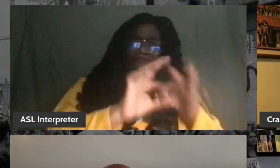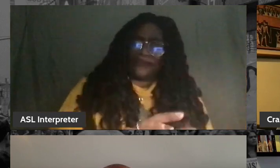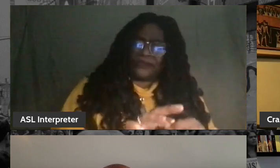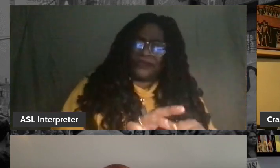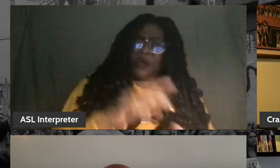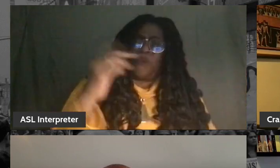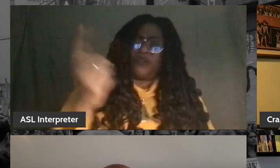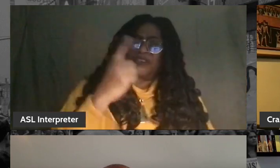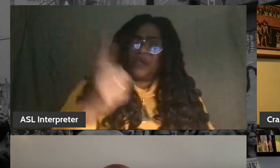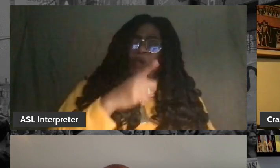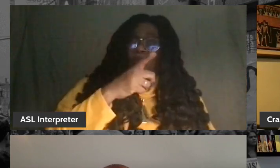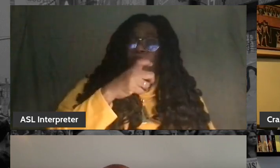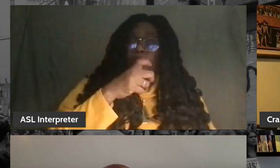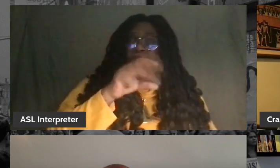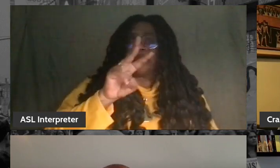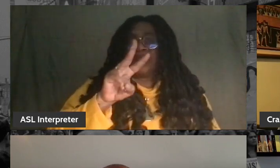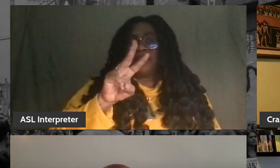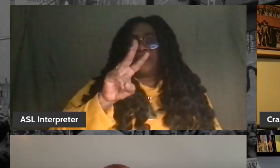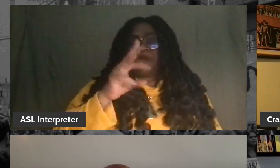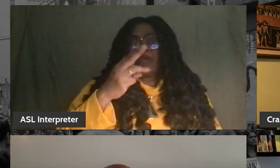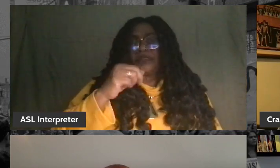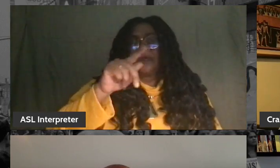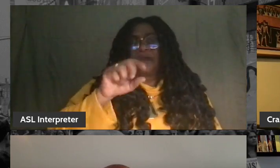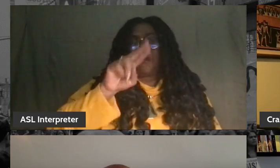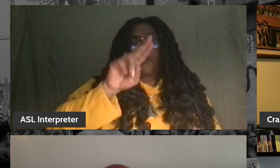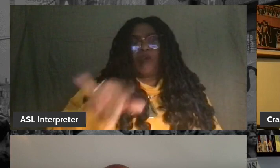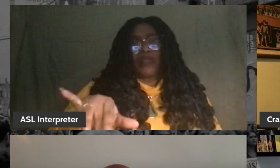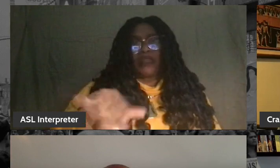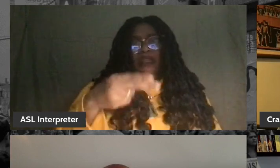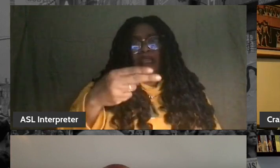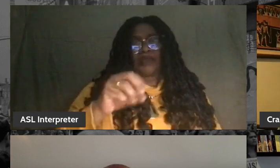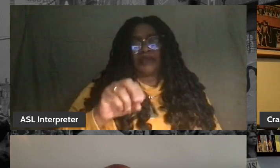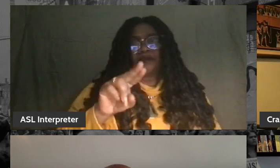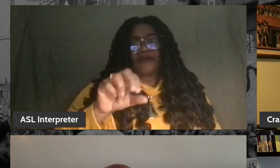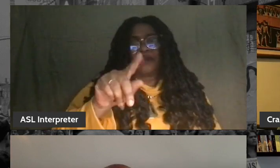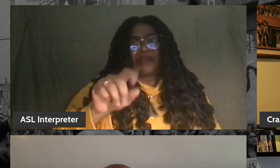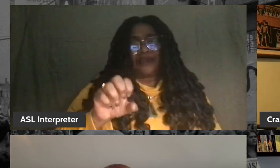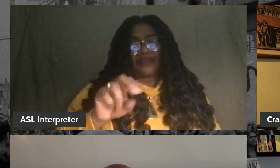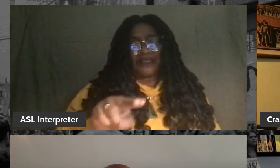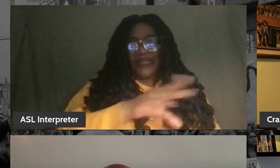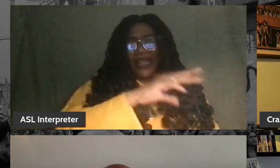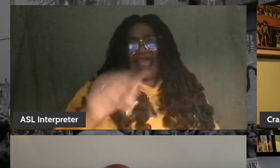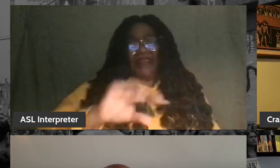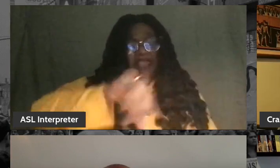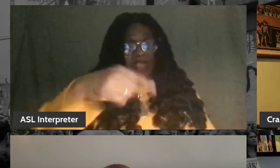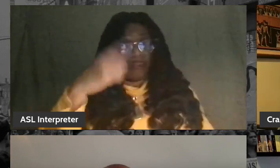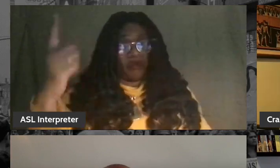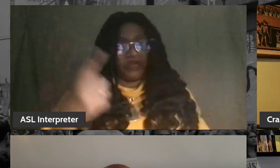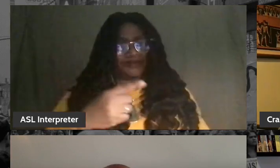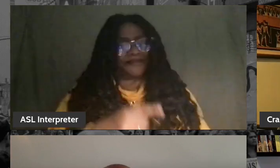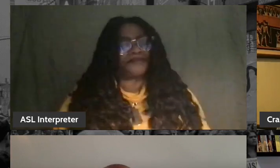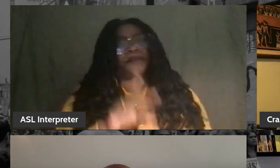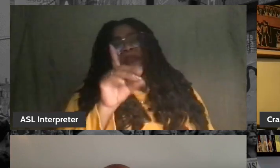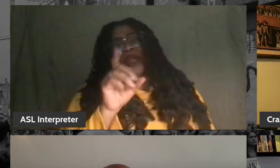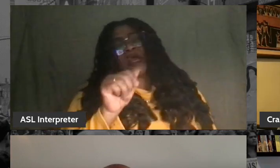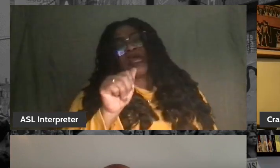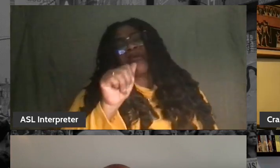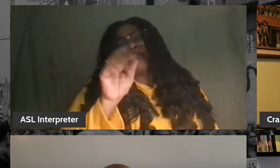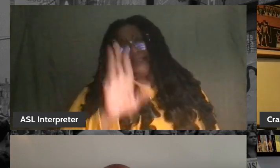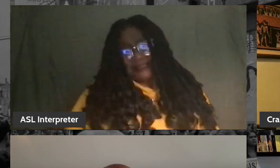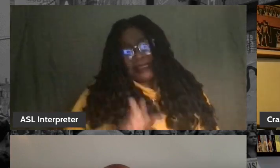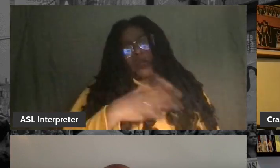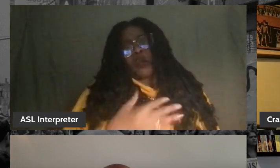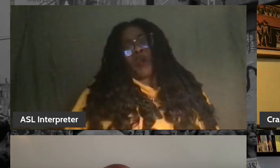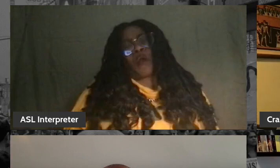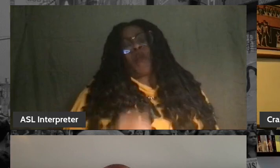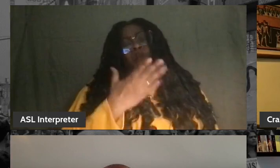as representing the very talented Lena Waithe, who has worked on such projects as Dear White People, Bad Hair, and a new project